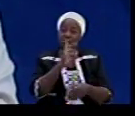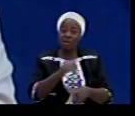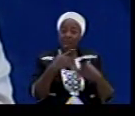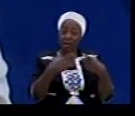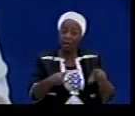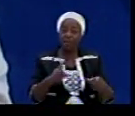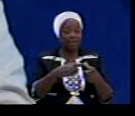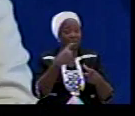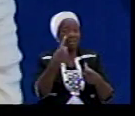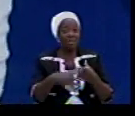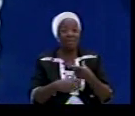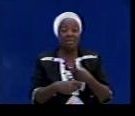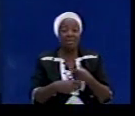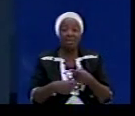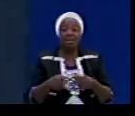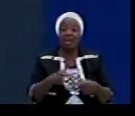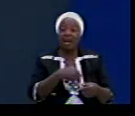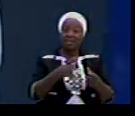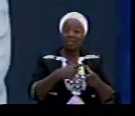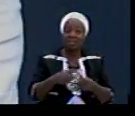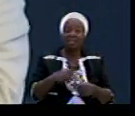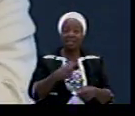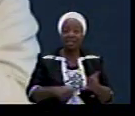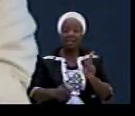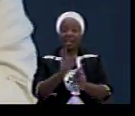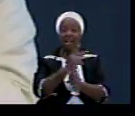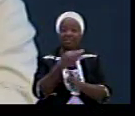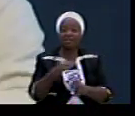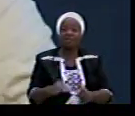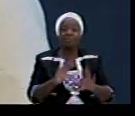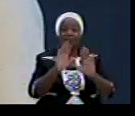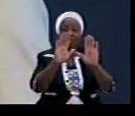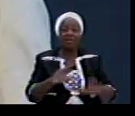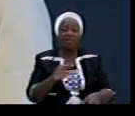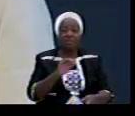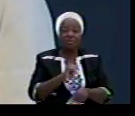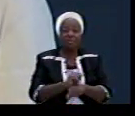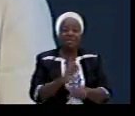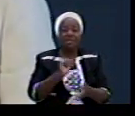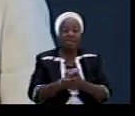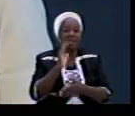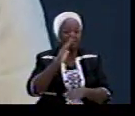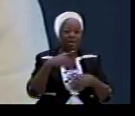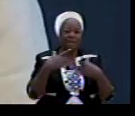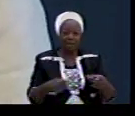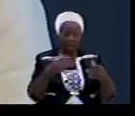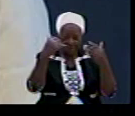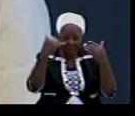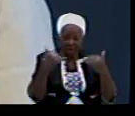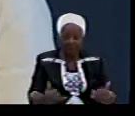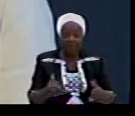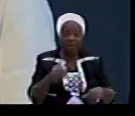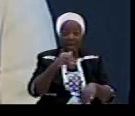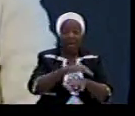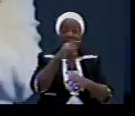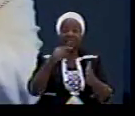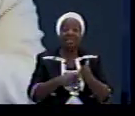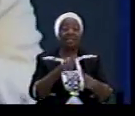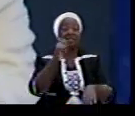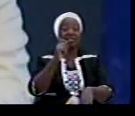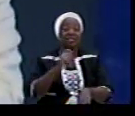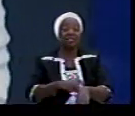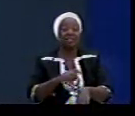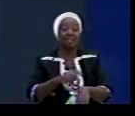then, and the kinds of miracles that will happen now at this time.